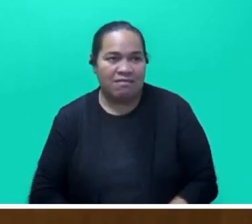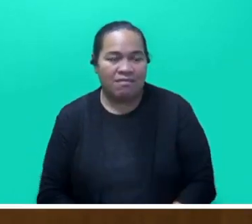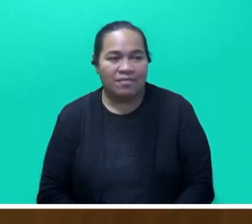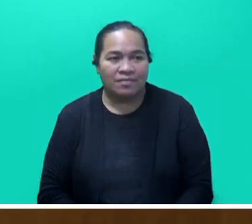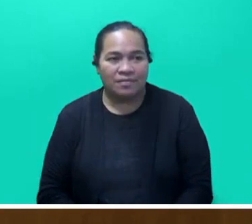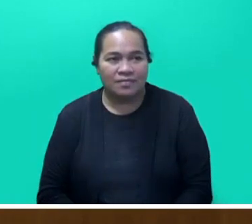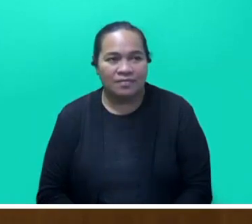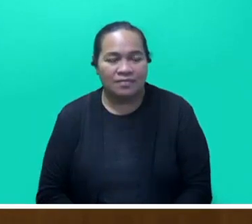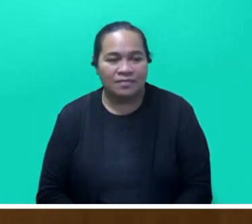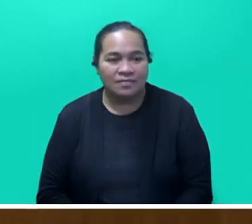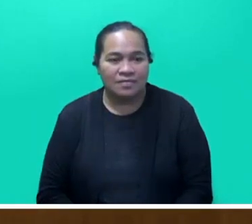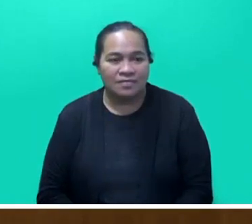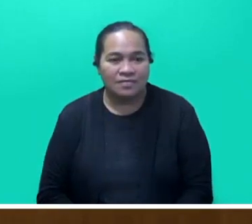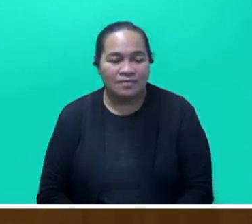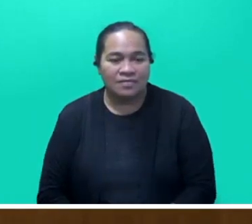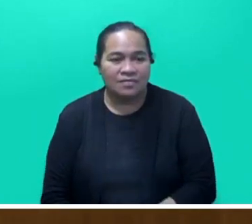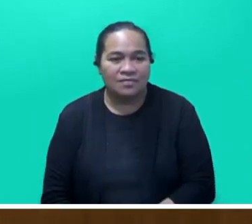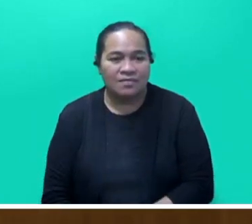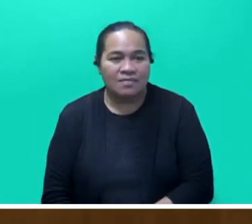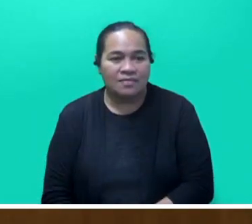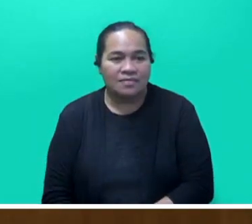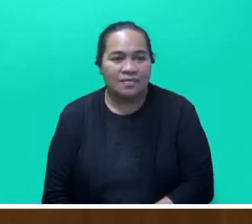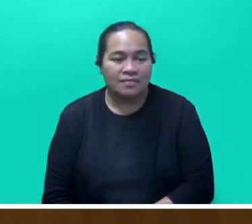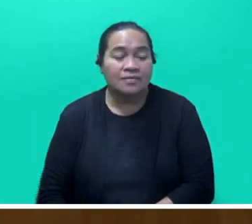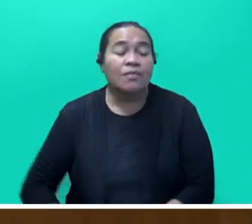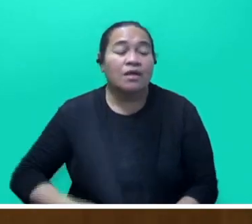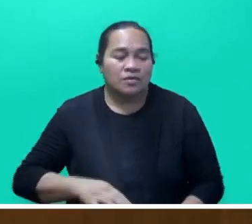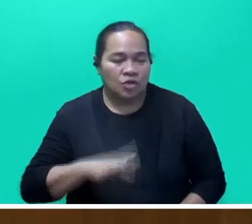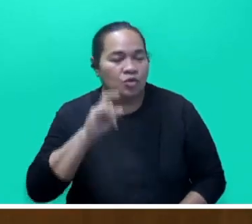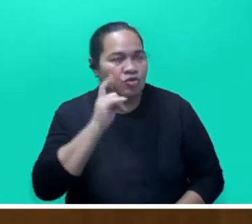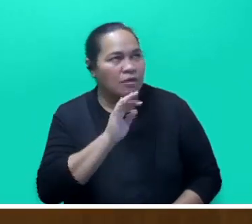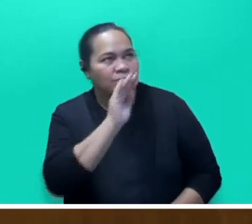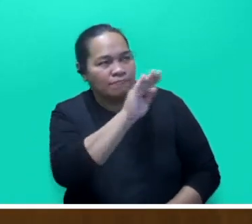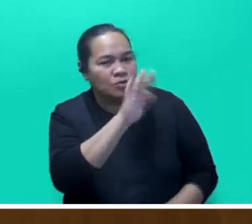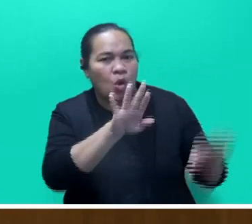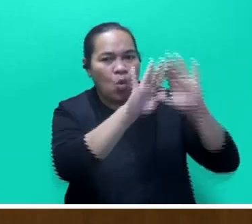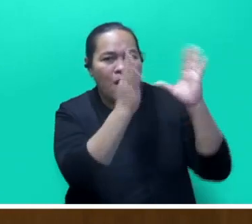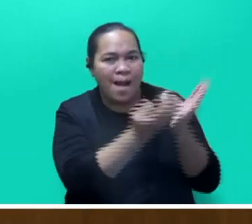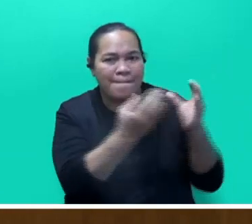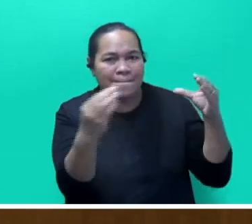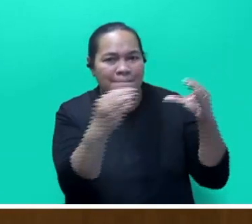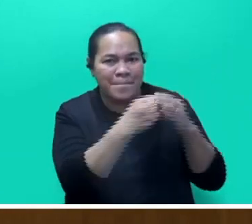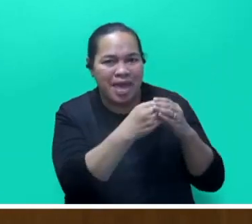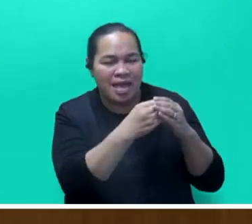That tries to get Fiji, or get the world back to pre-industrial